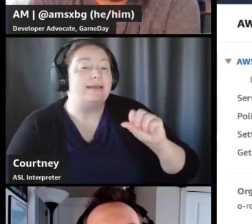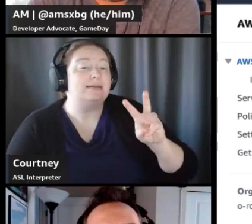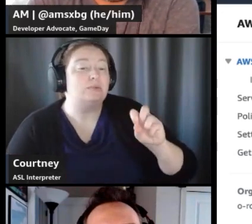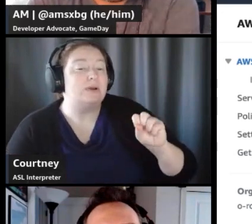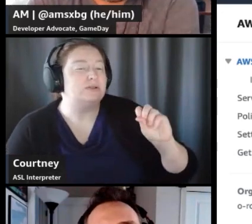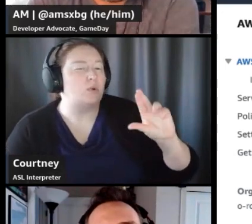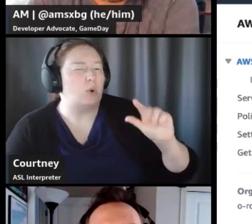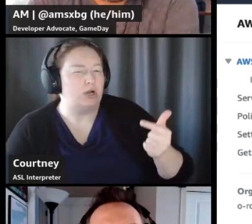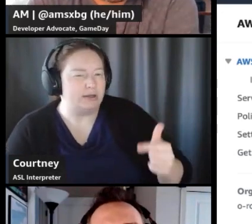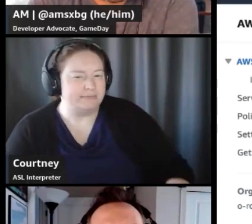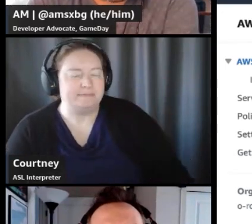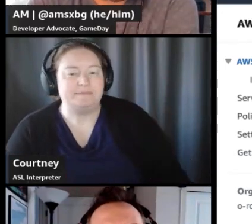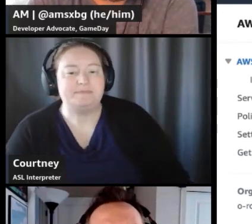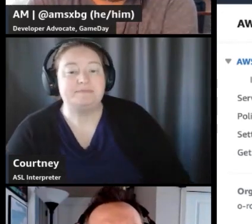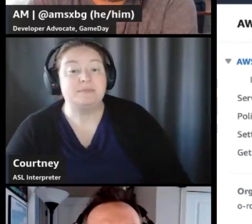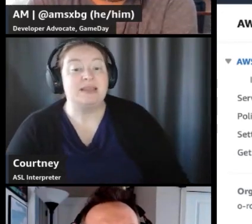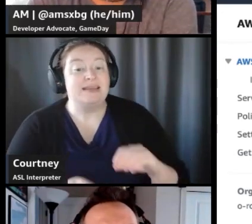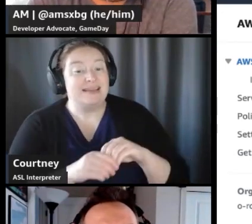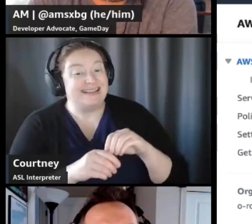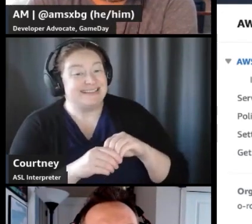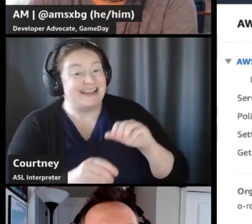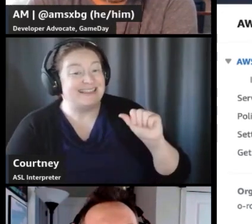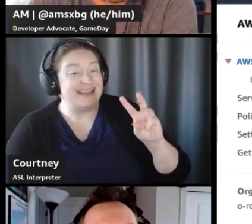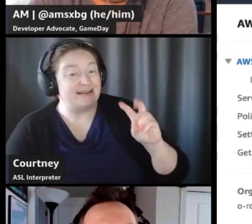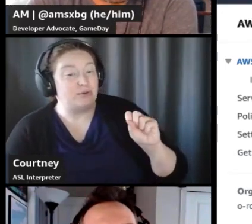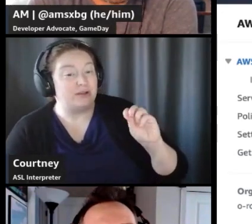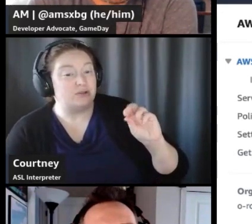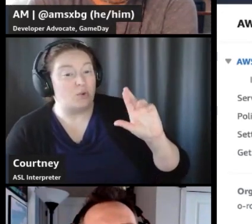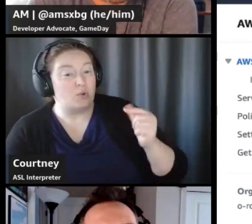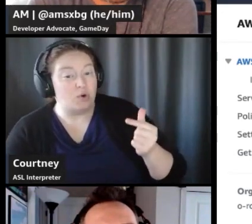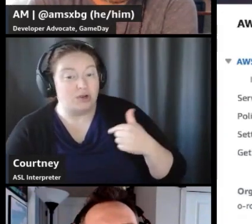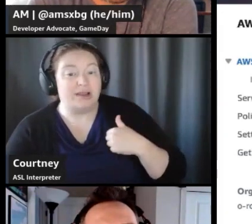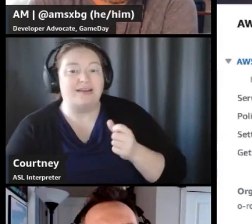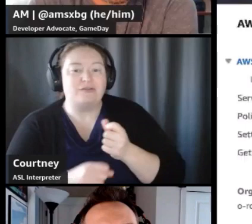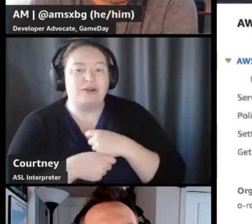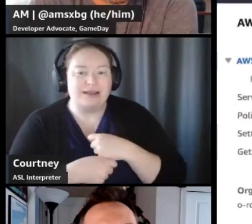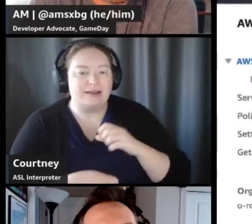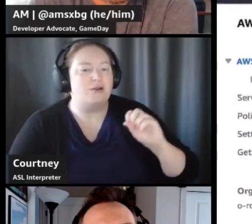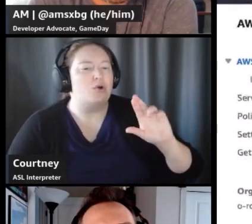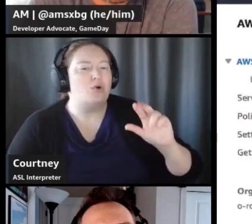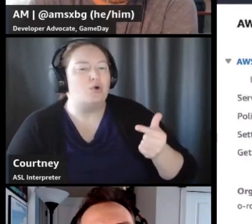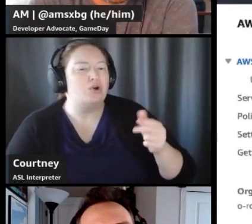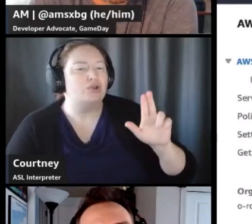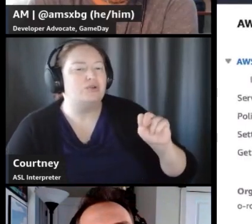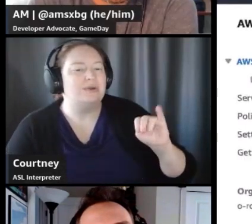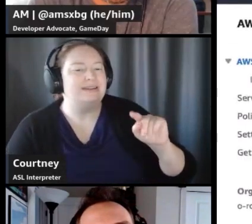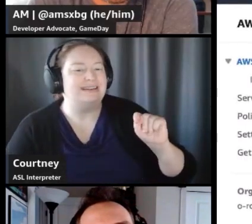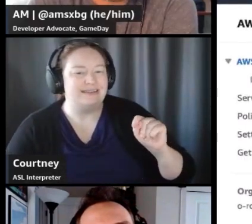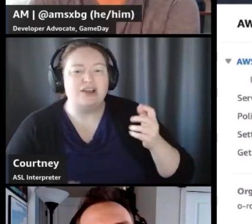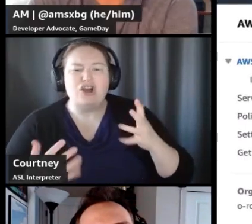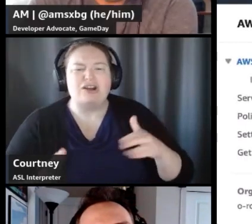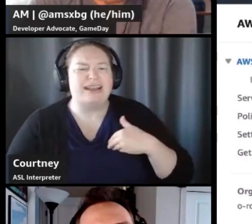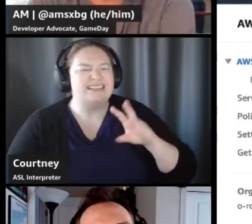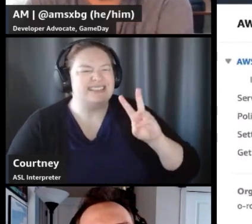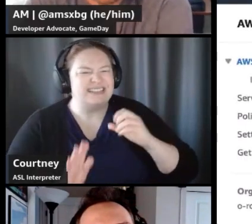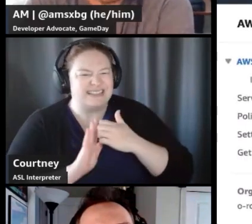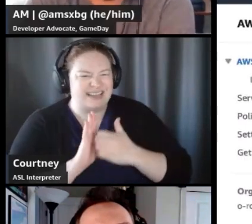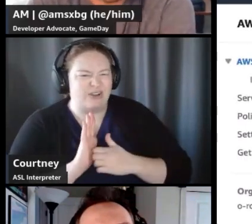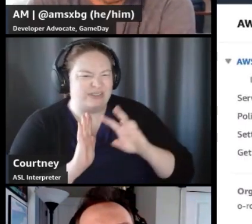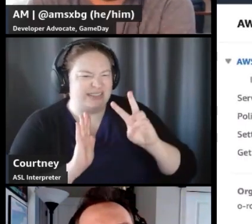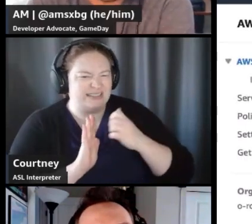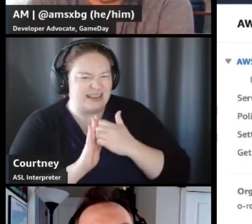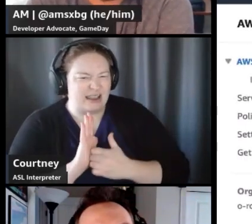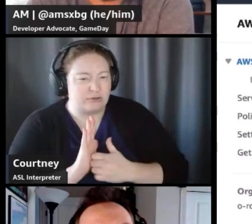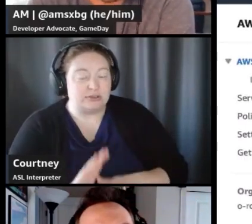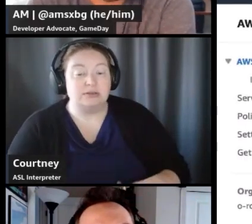organization where inside this AWS organization, I've created an organization unit, which already has about 6 accounts. What I've done